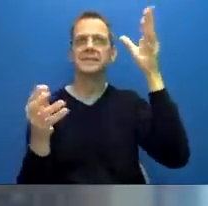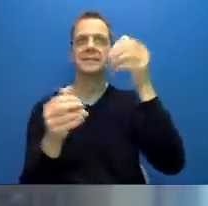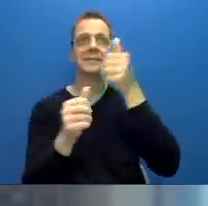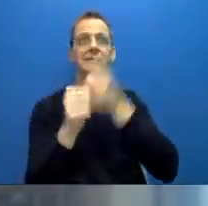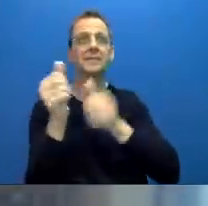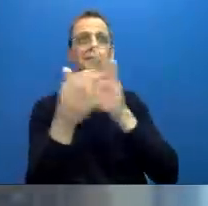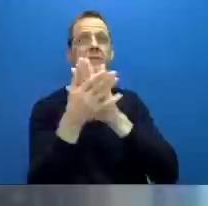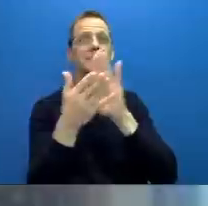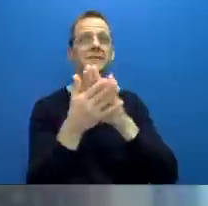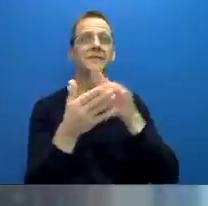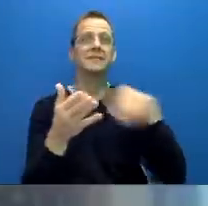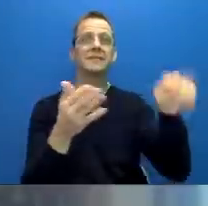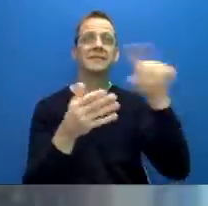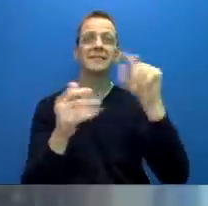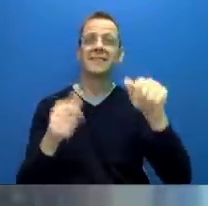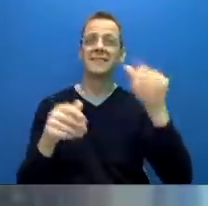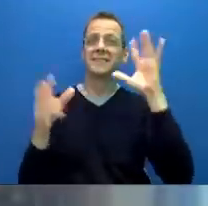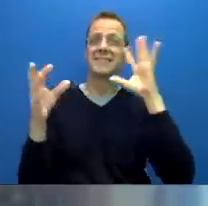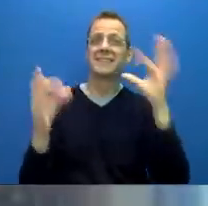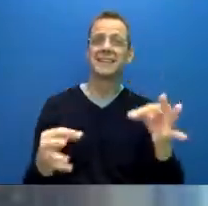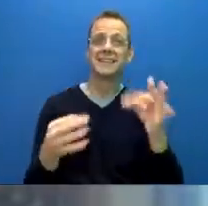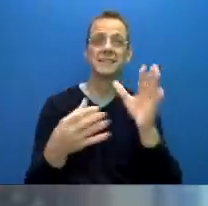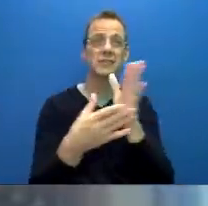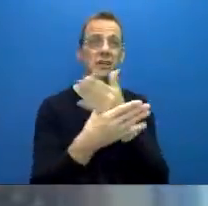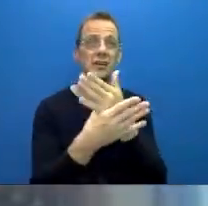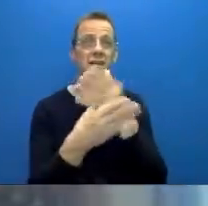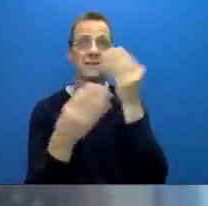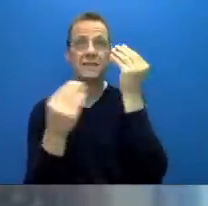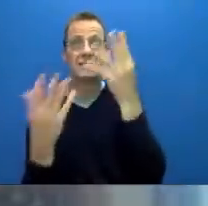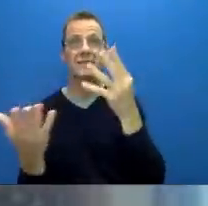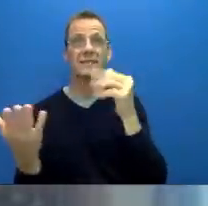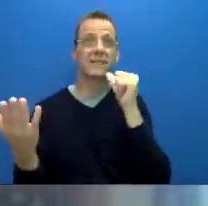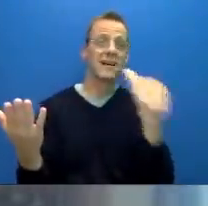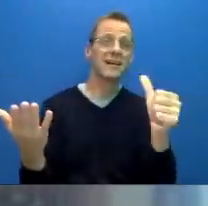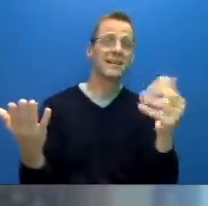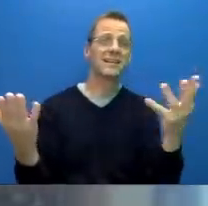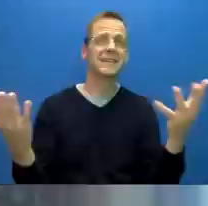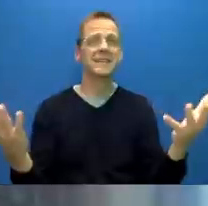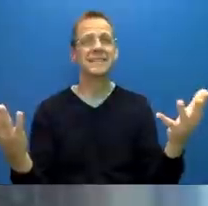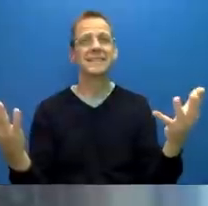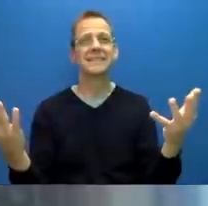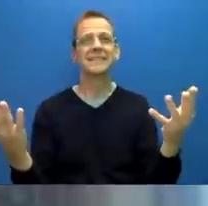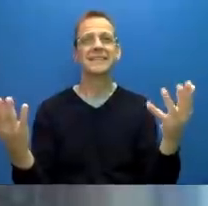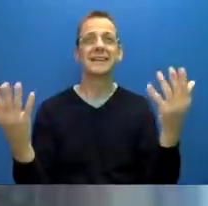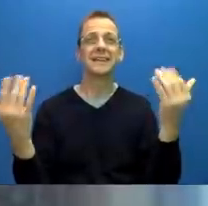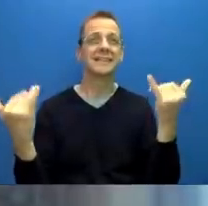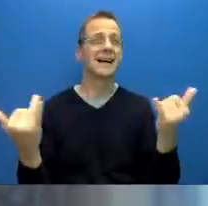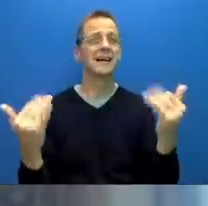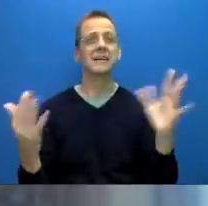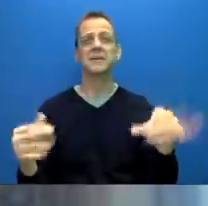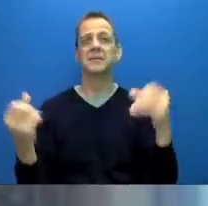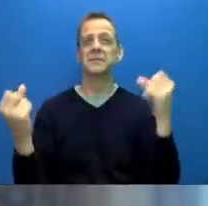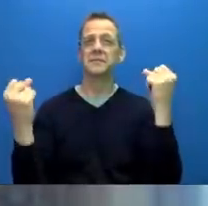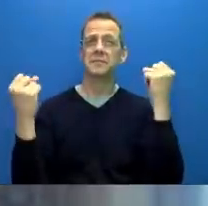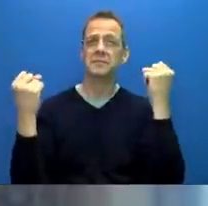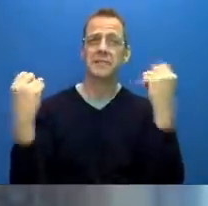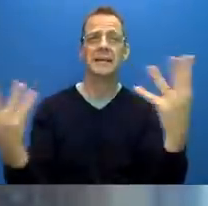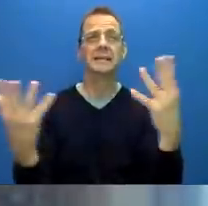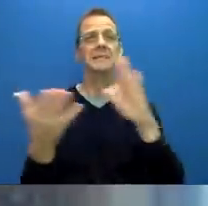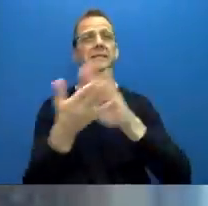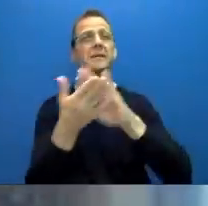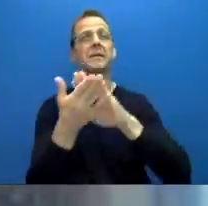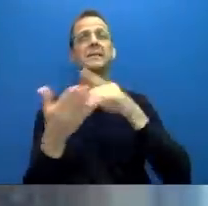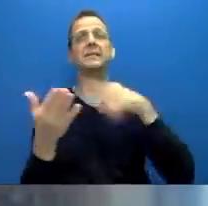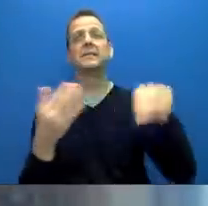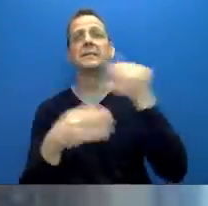businesses, post-secondary institutions, municipalities have all had to fill in a gap left by the government's